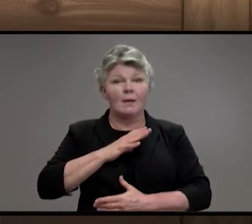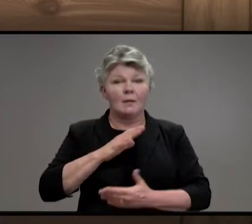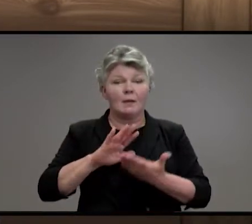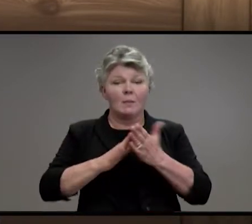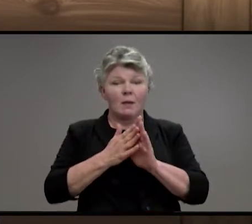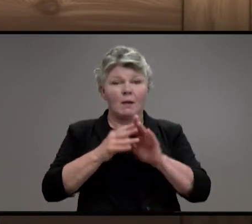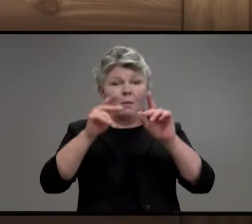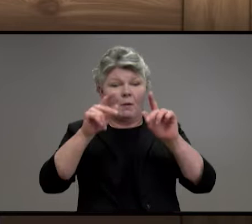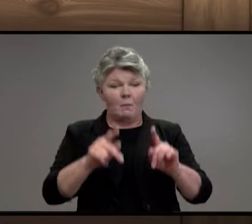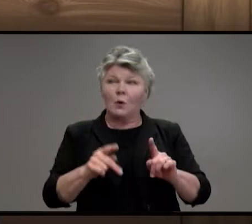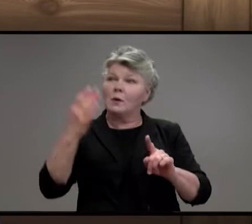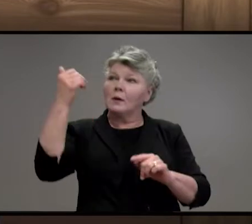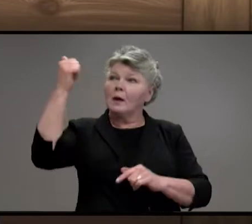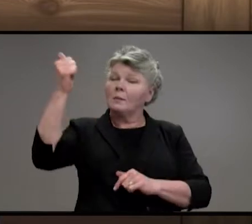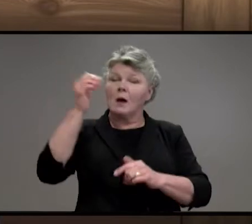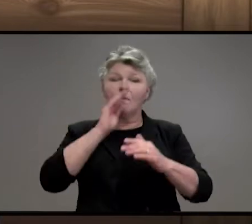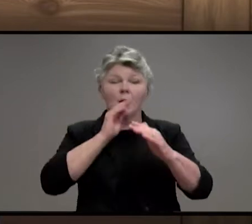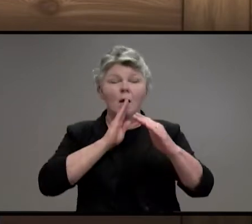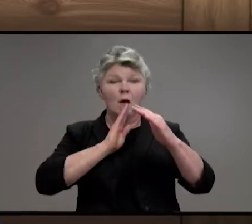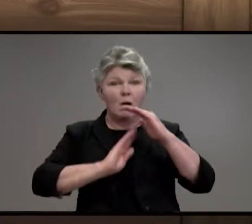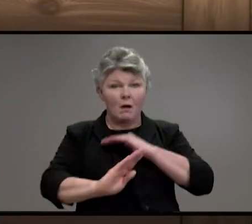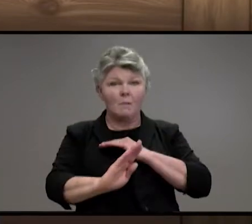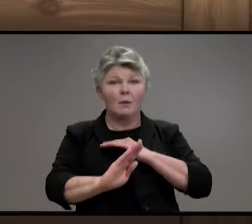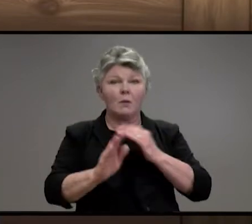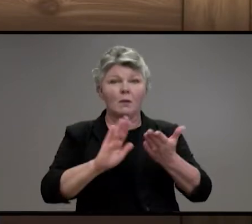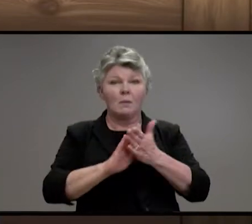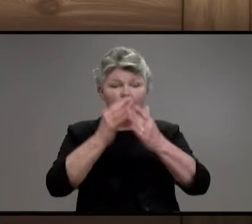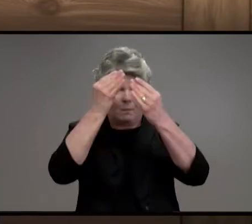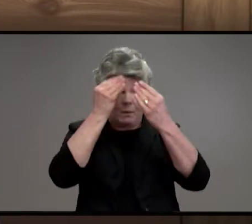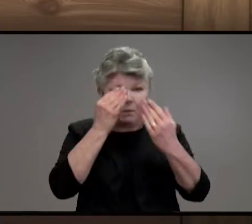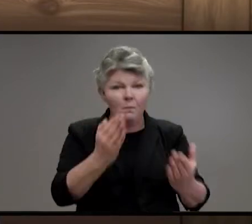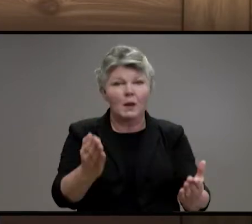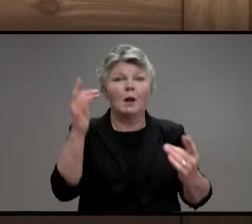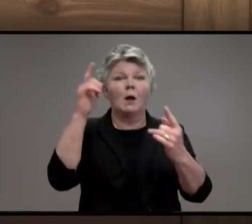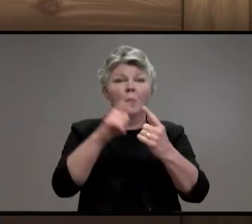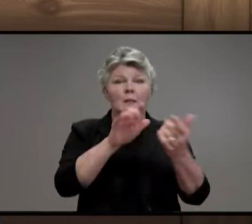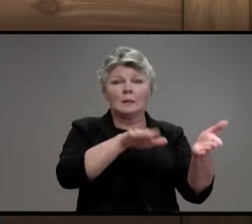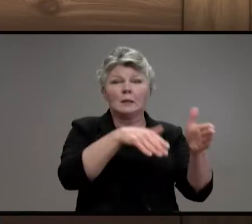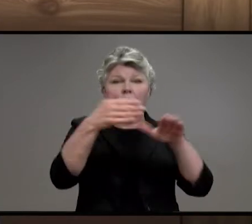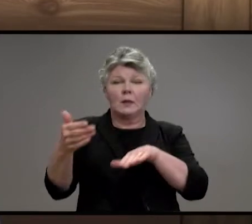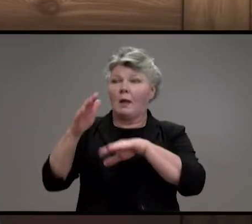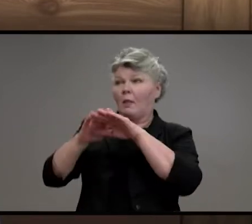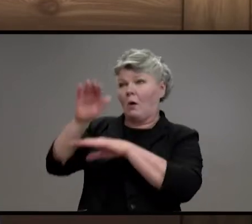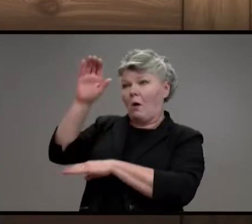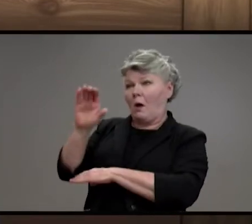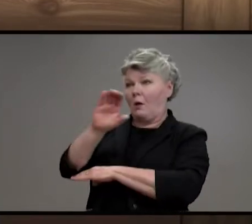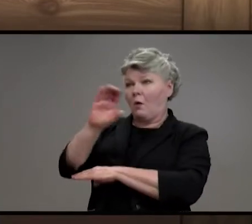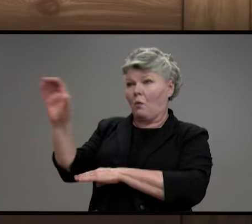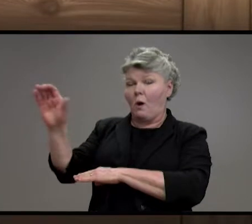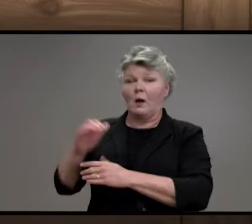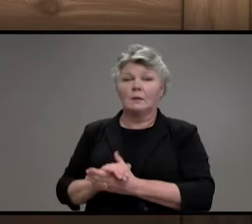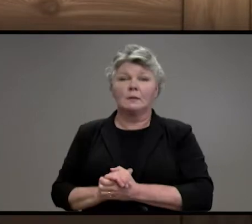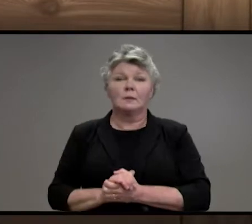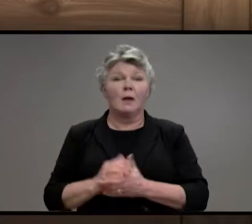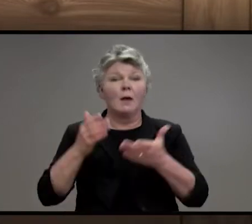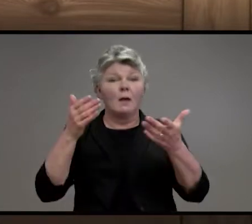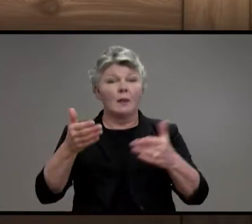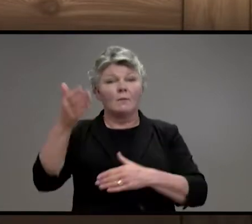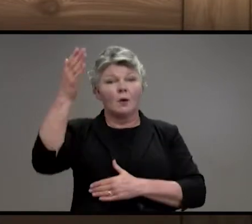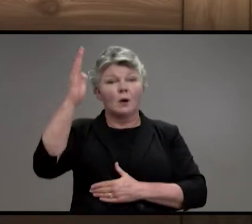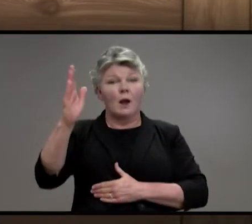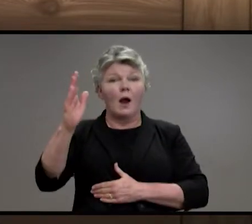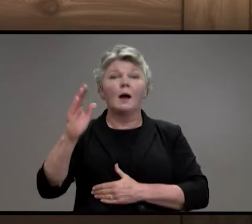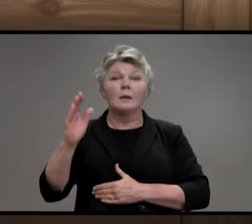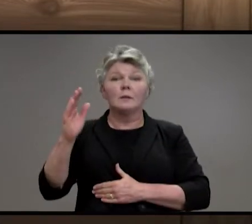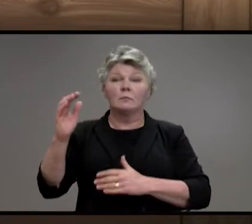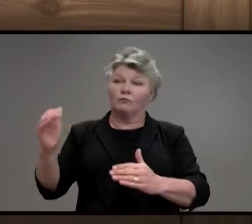form, he humbled himself by becoming obedient to the point of death, even death on a cross. Therefore, God has highly exalted